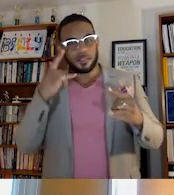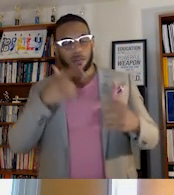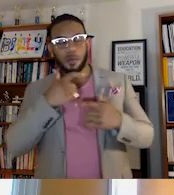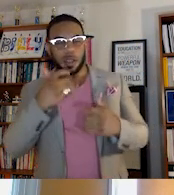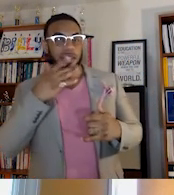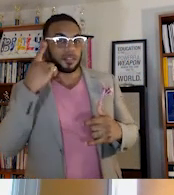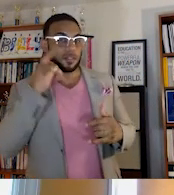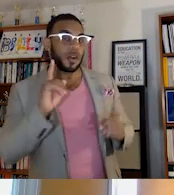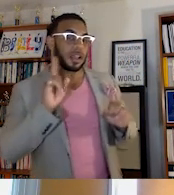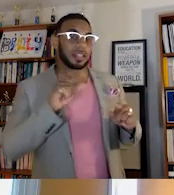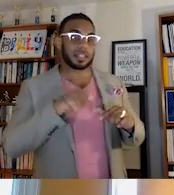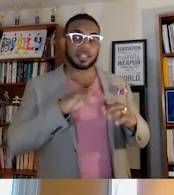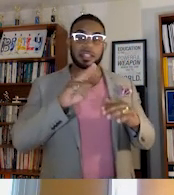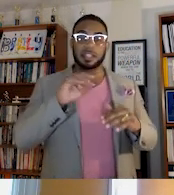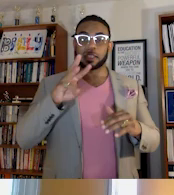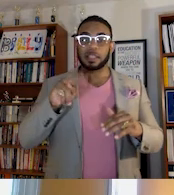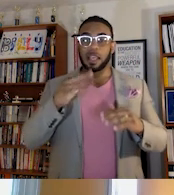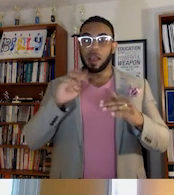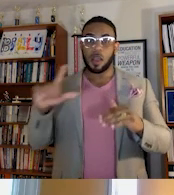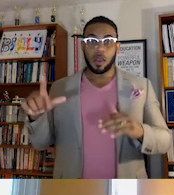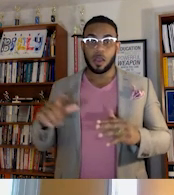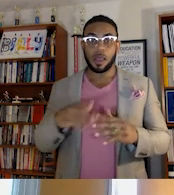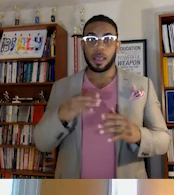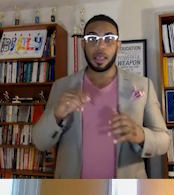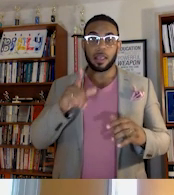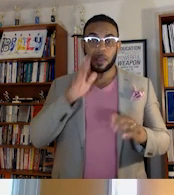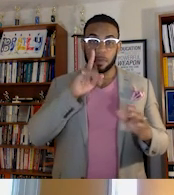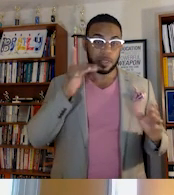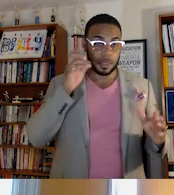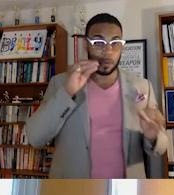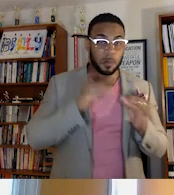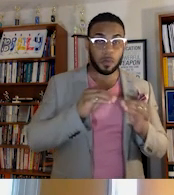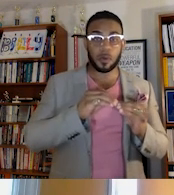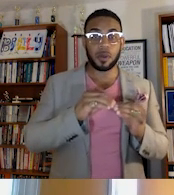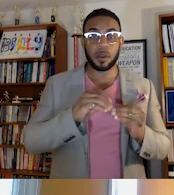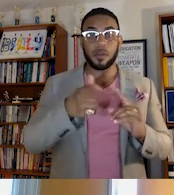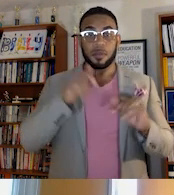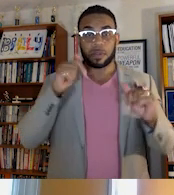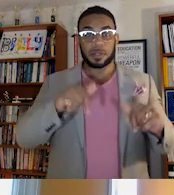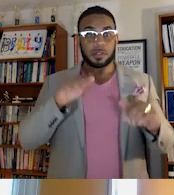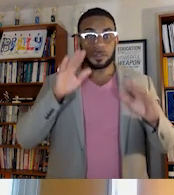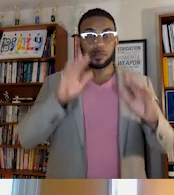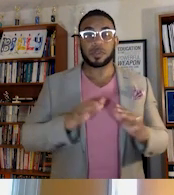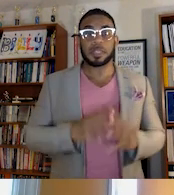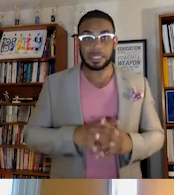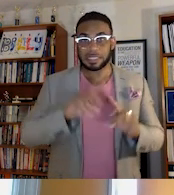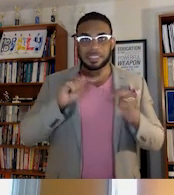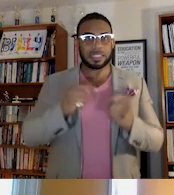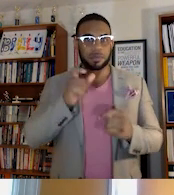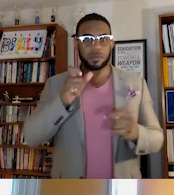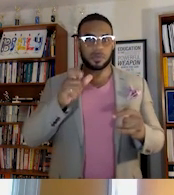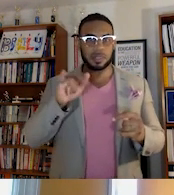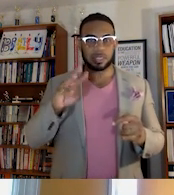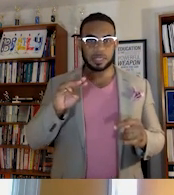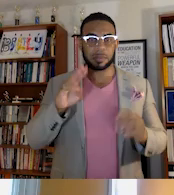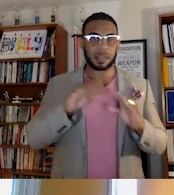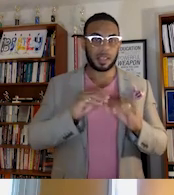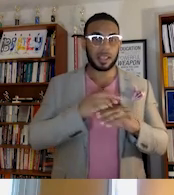Thank you all for attending this town hall. And you'll be hearing more from this great team,